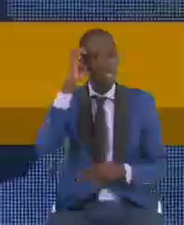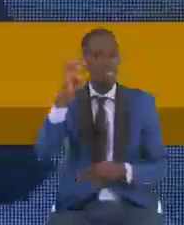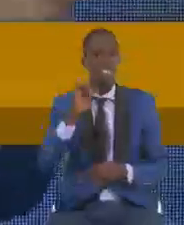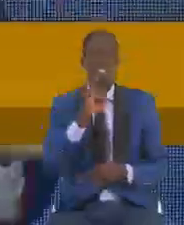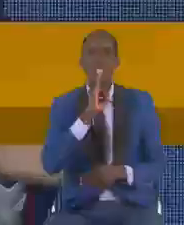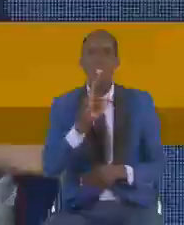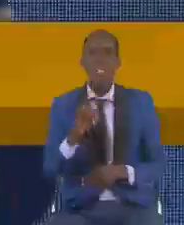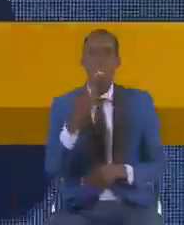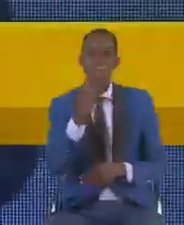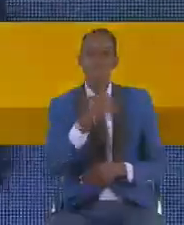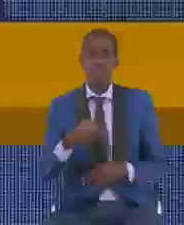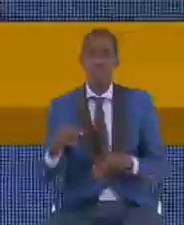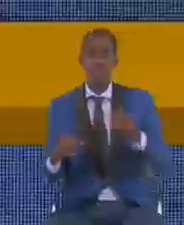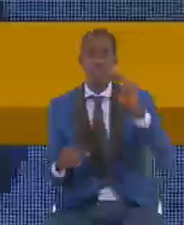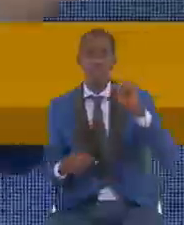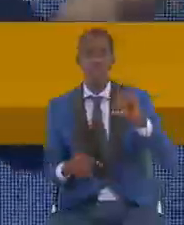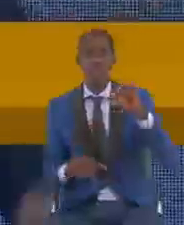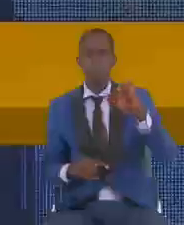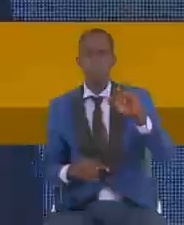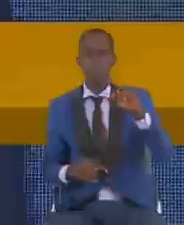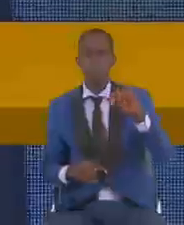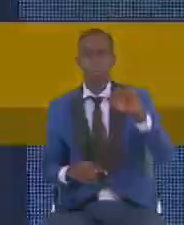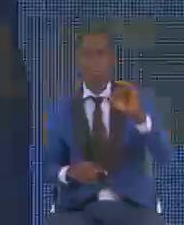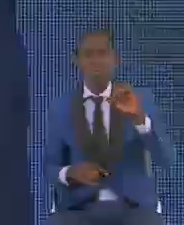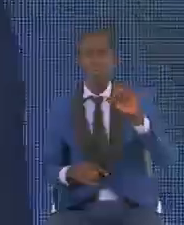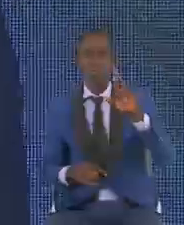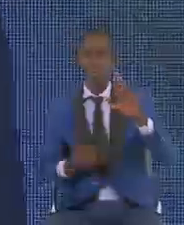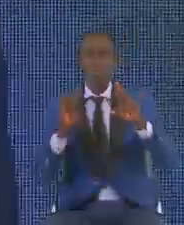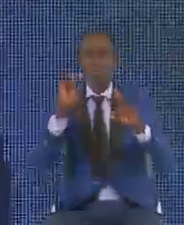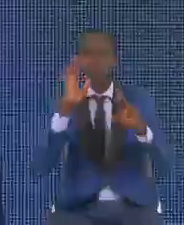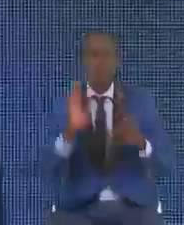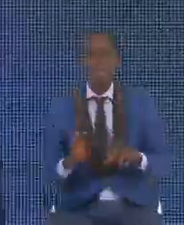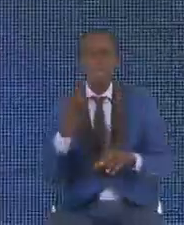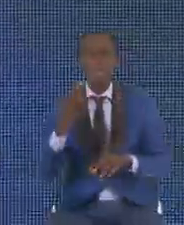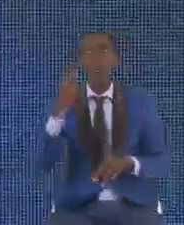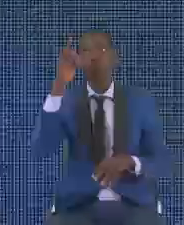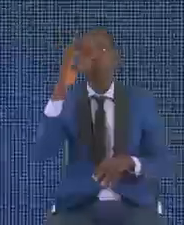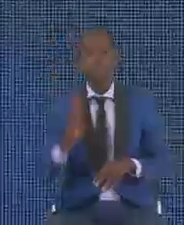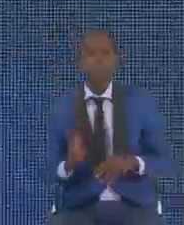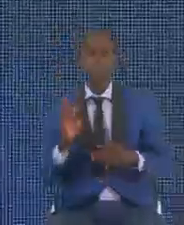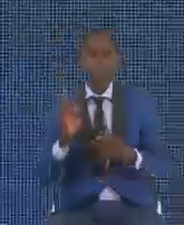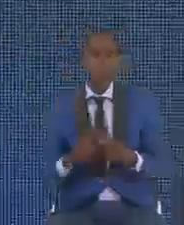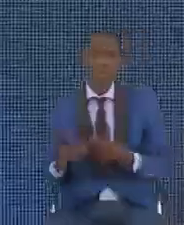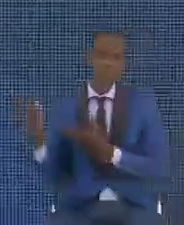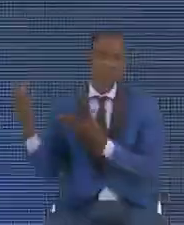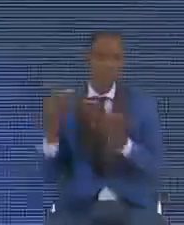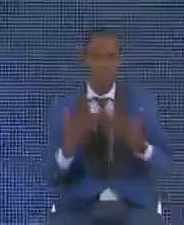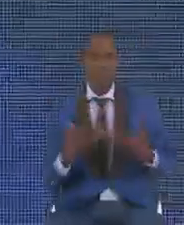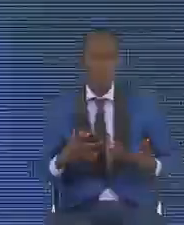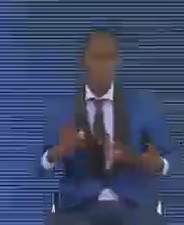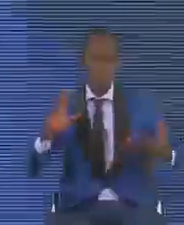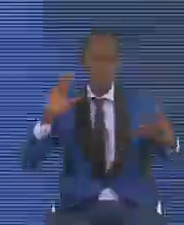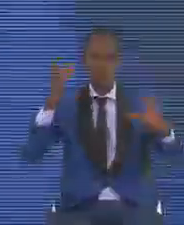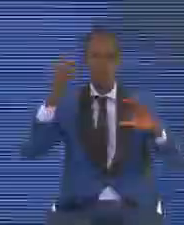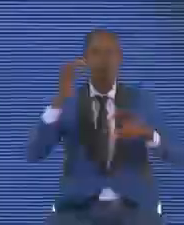the minister of God, an avenger, to execute wrath upon